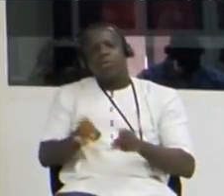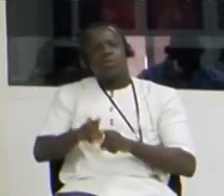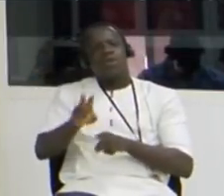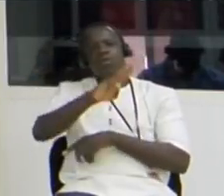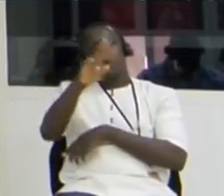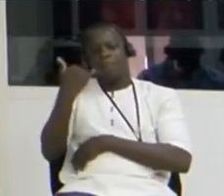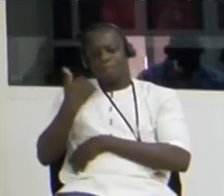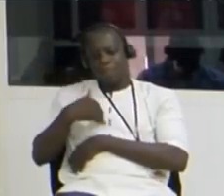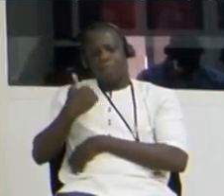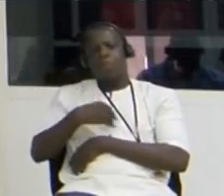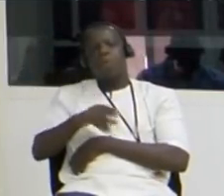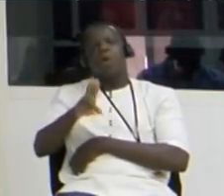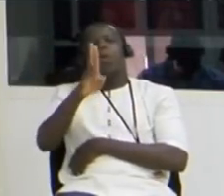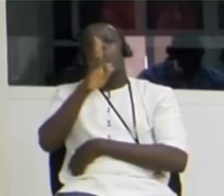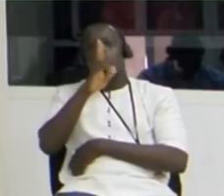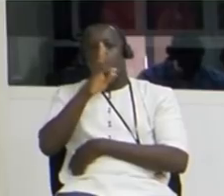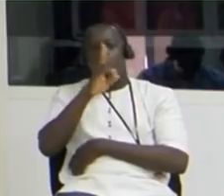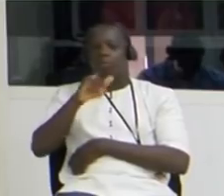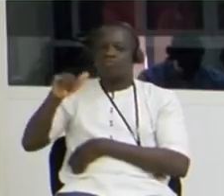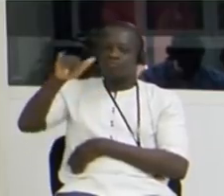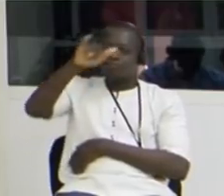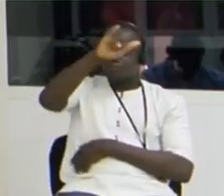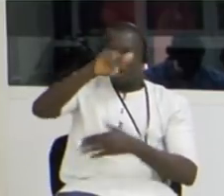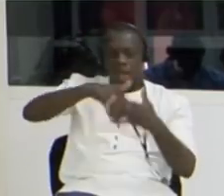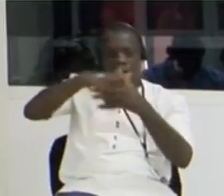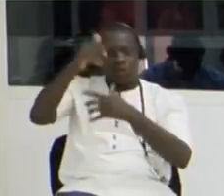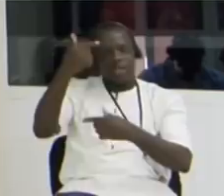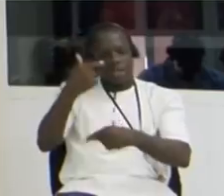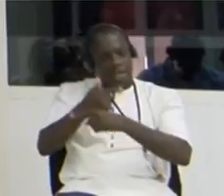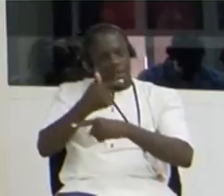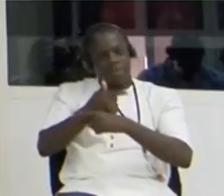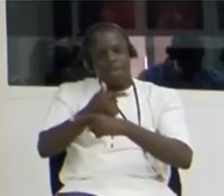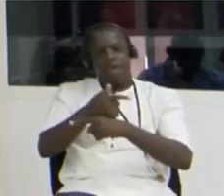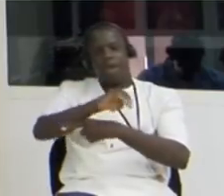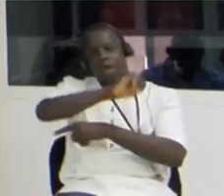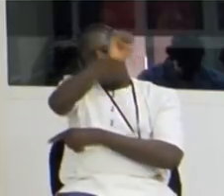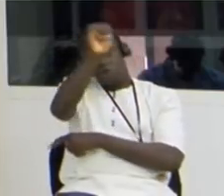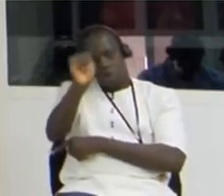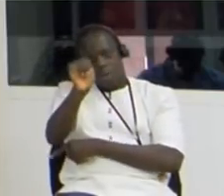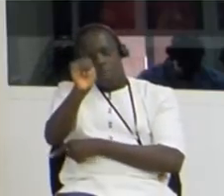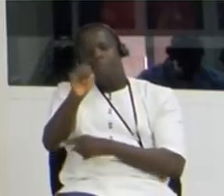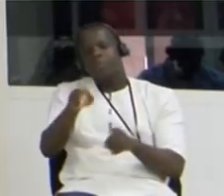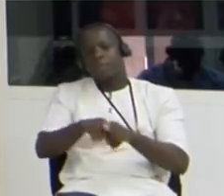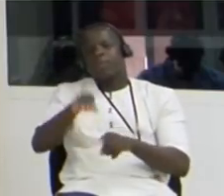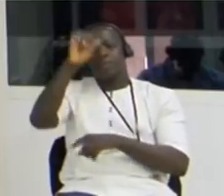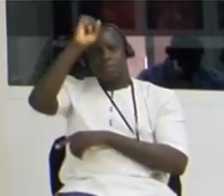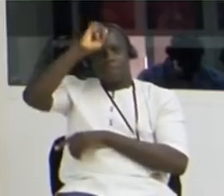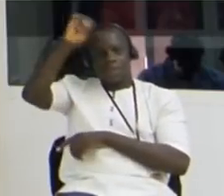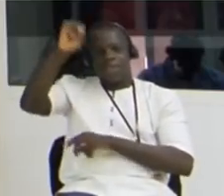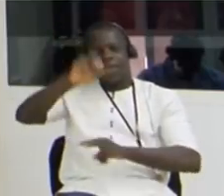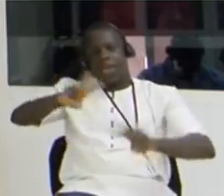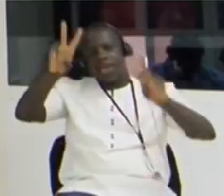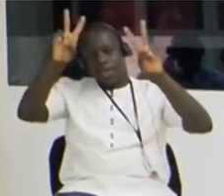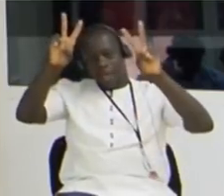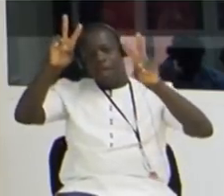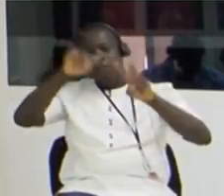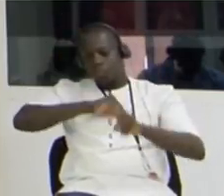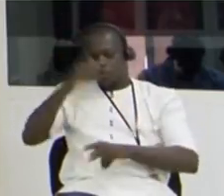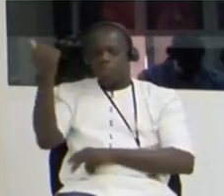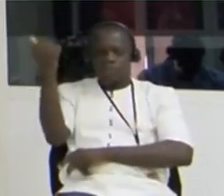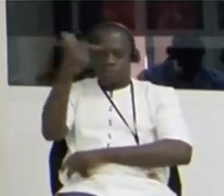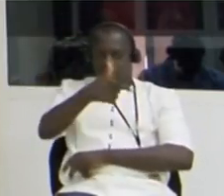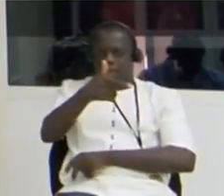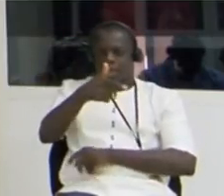you, were sponsored by the then president of the Republic. And our